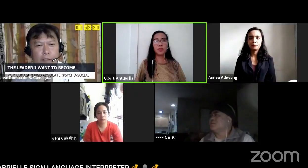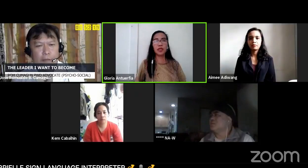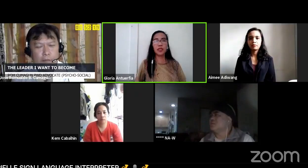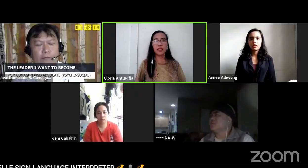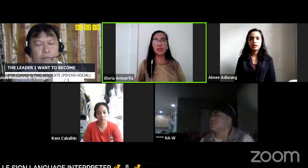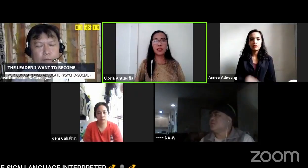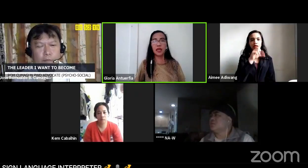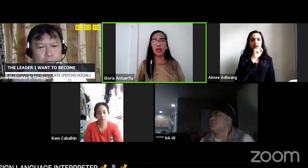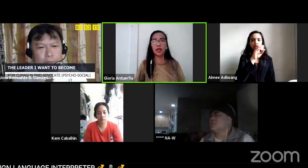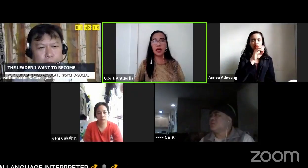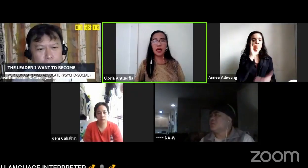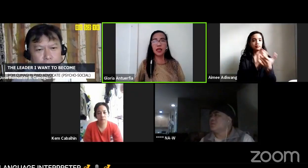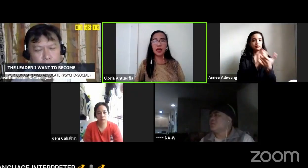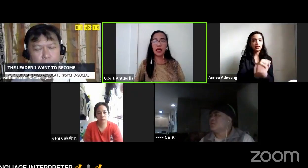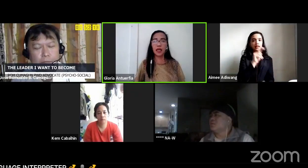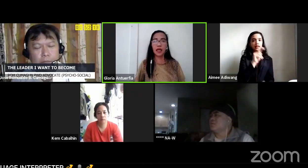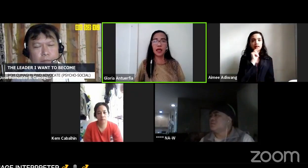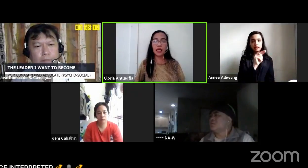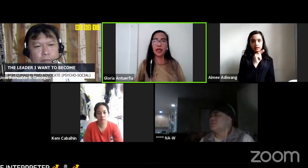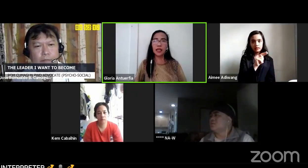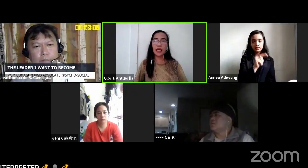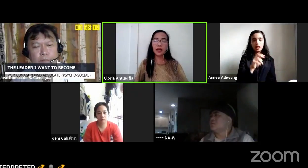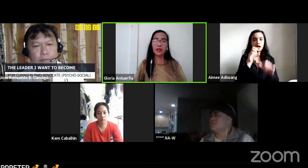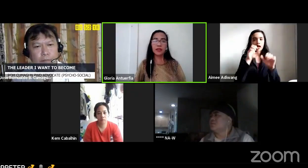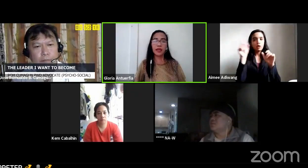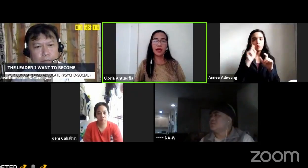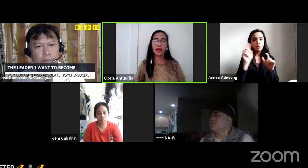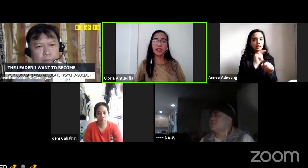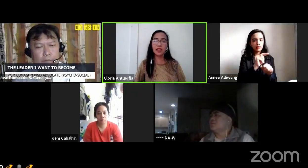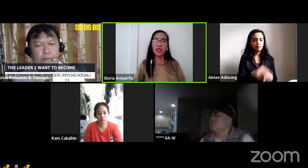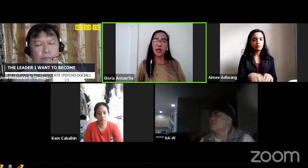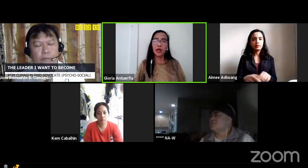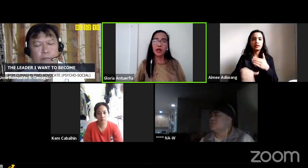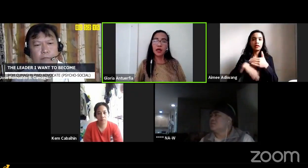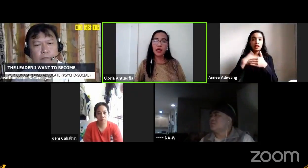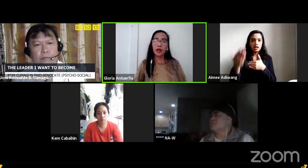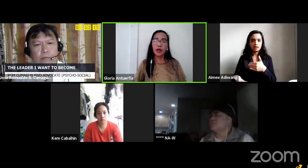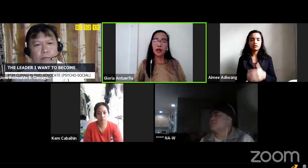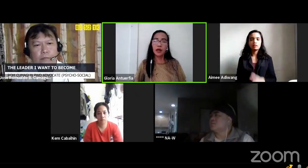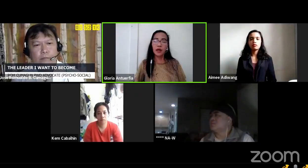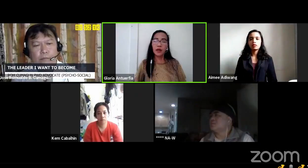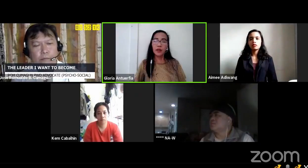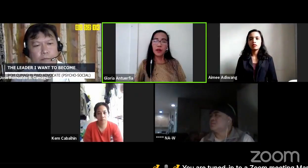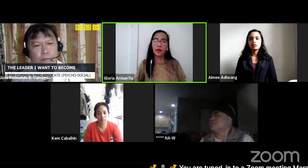So ito yung mga needs na kailangan. And another thing is,